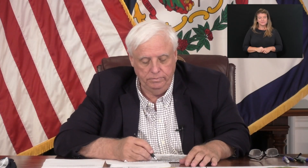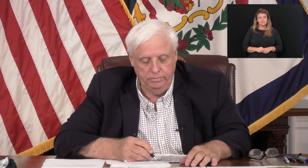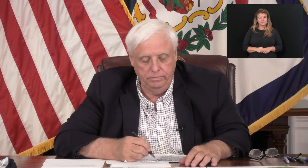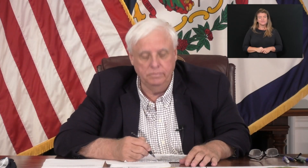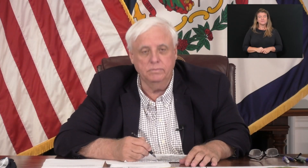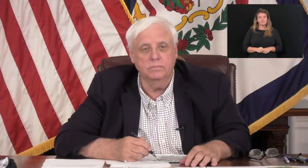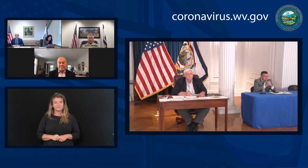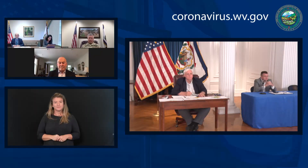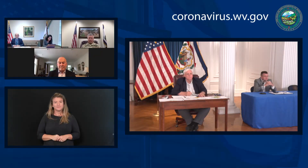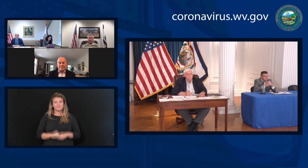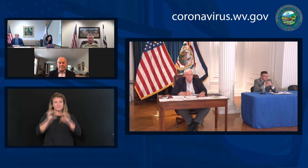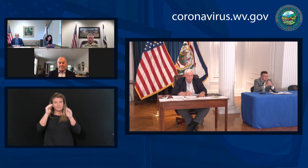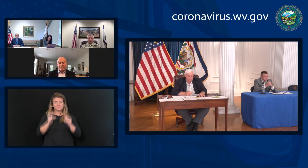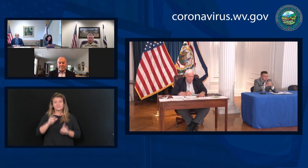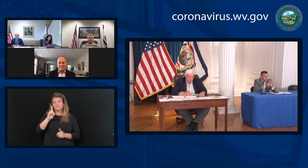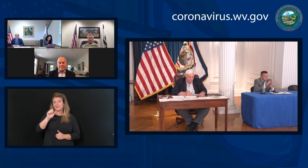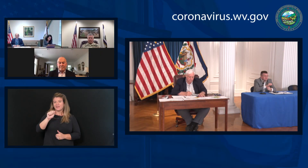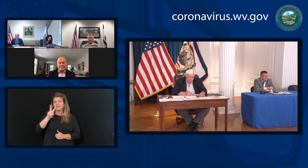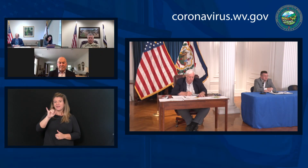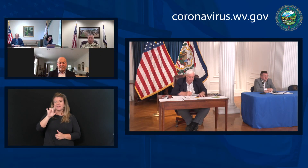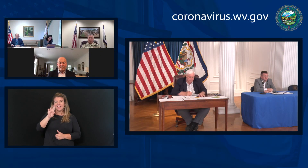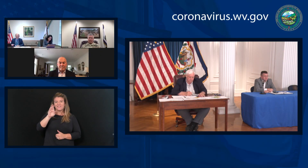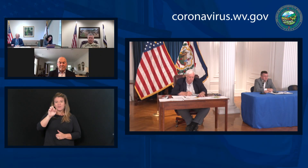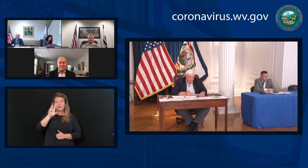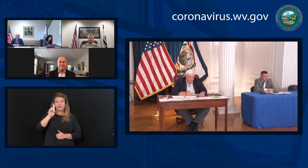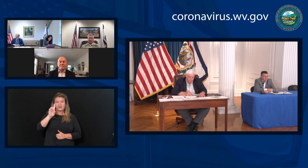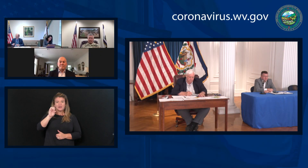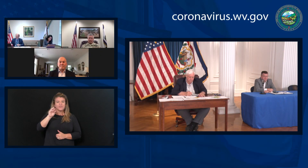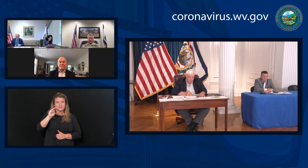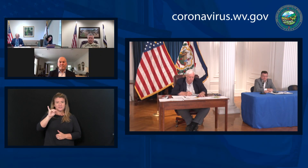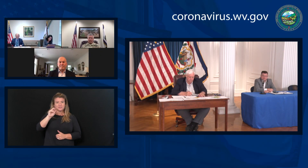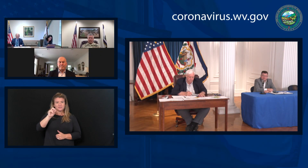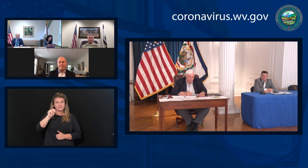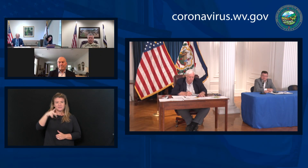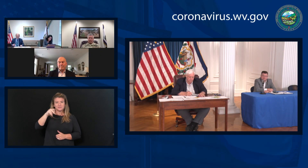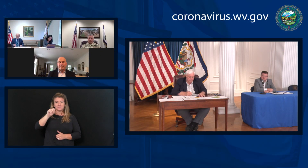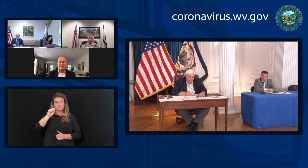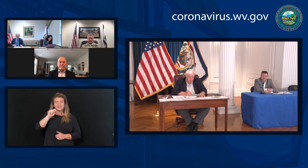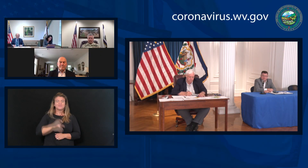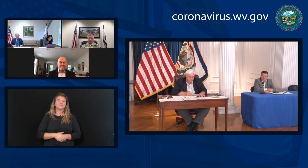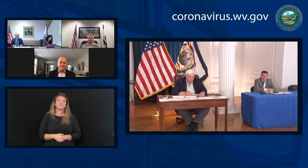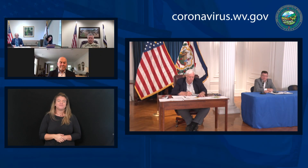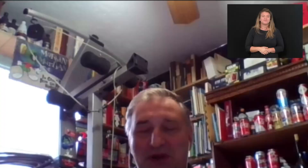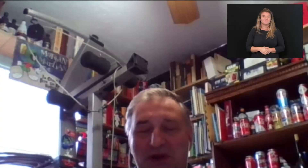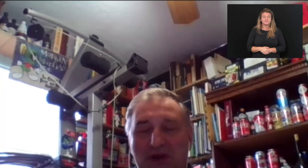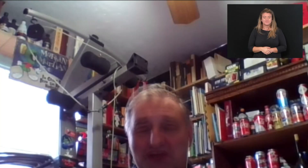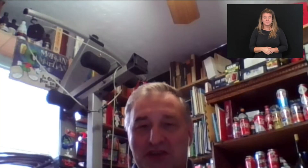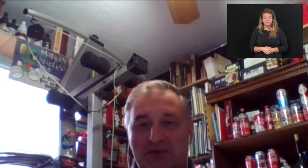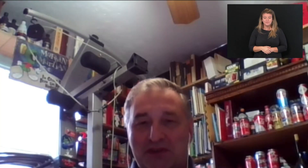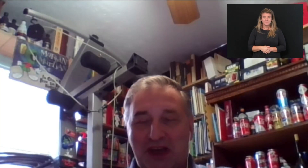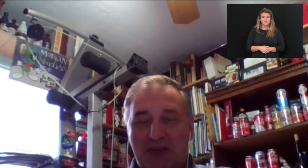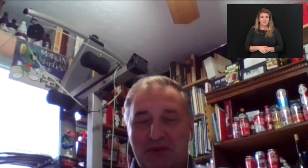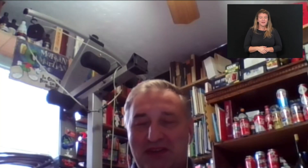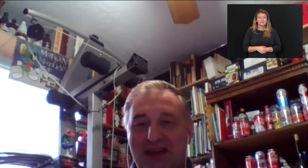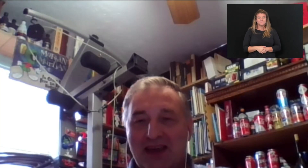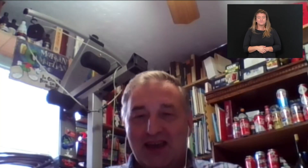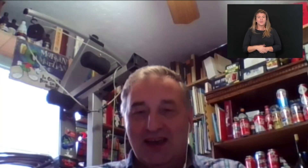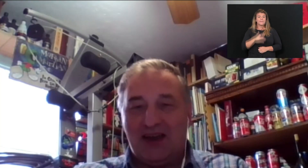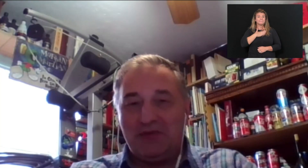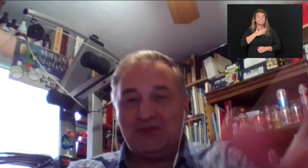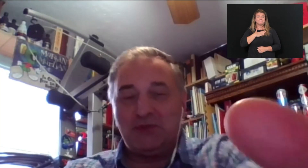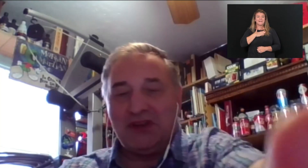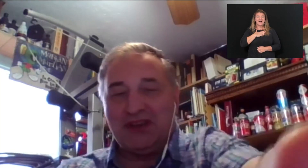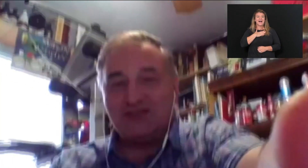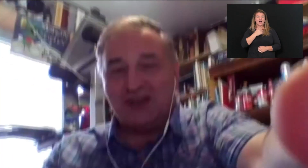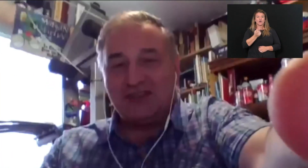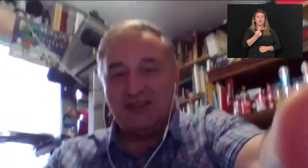All right, thank you, Kenny. Next to David Beard with the Dominion Post. Hi, David Beard. I have to ask a question on a different topic.